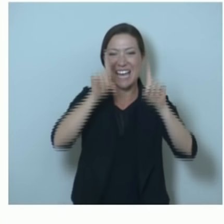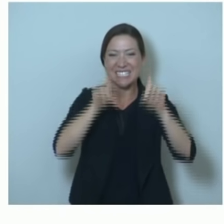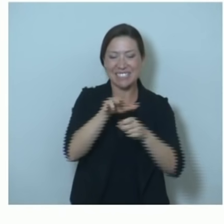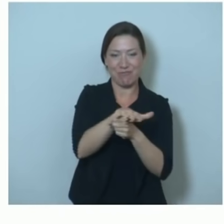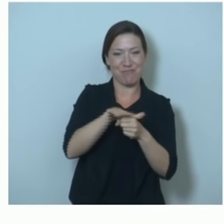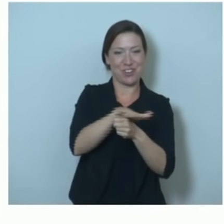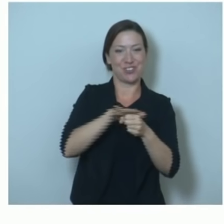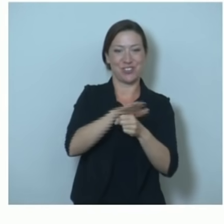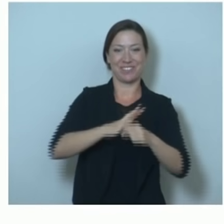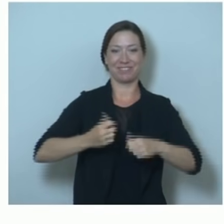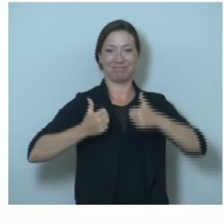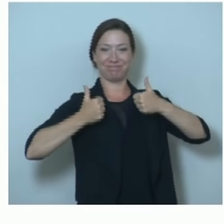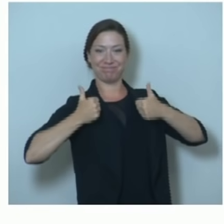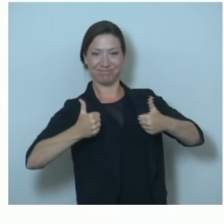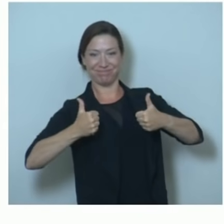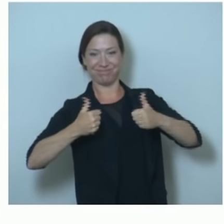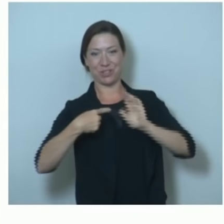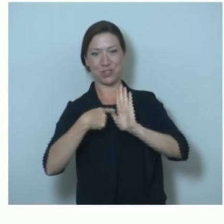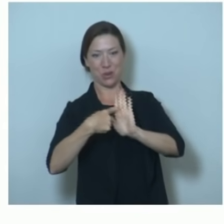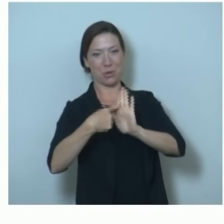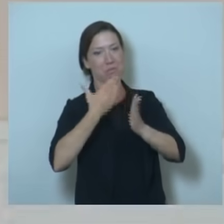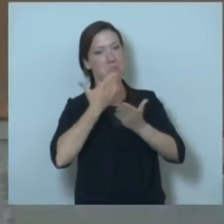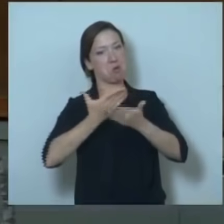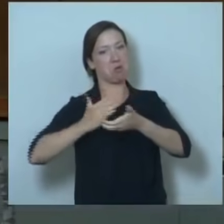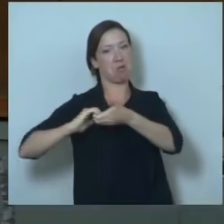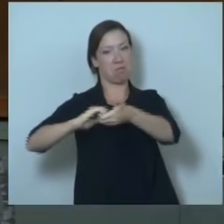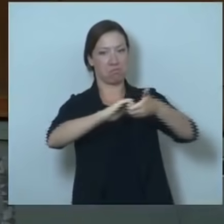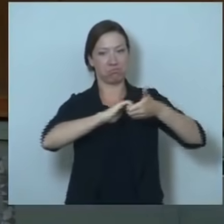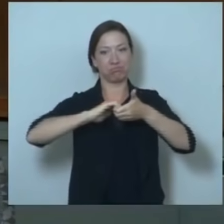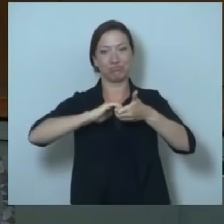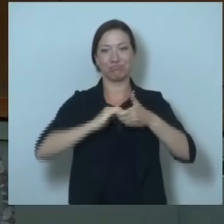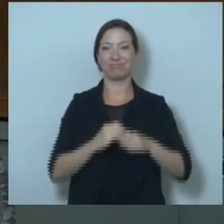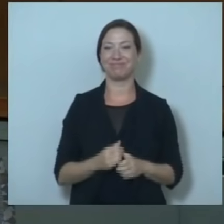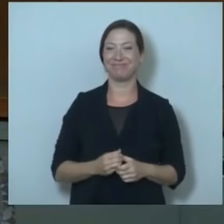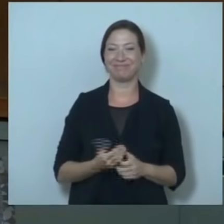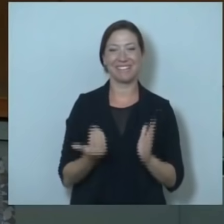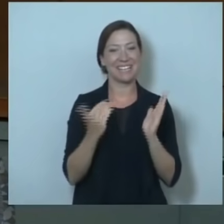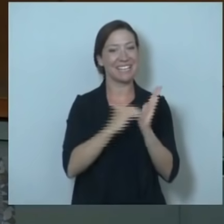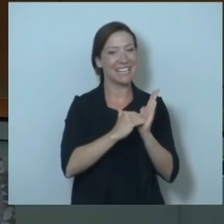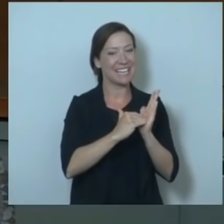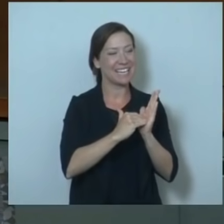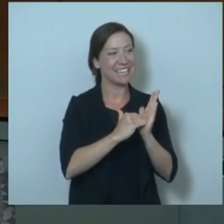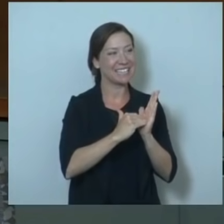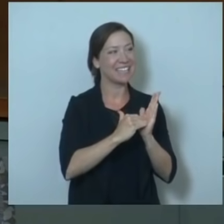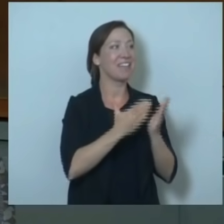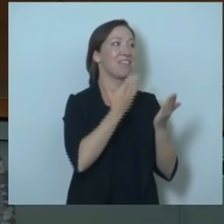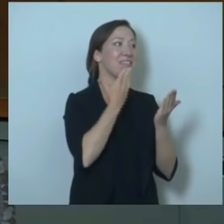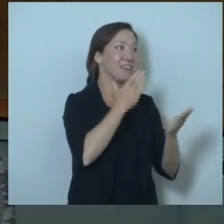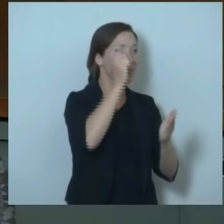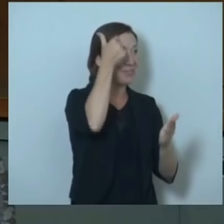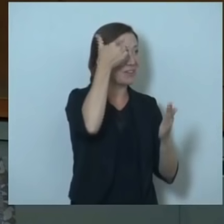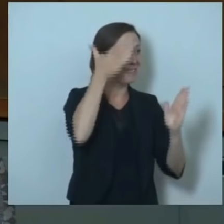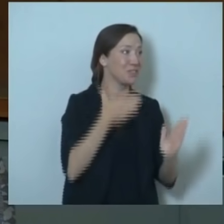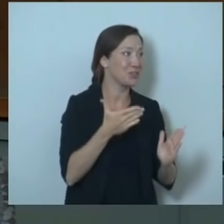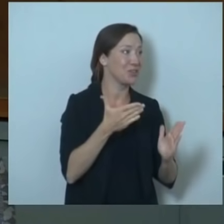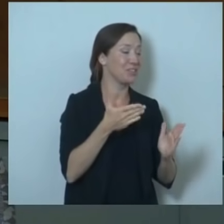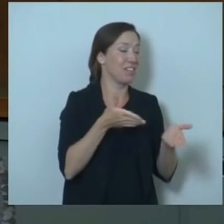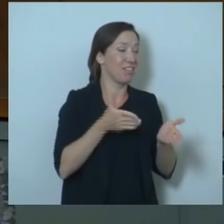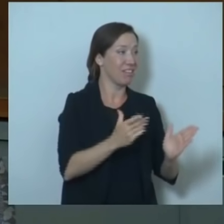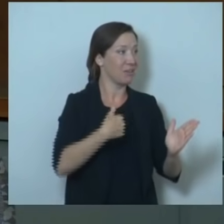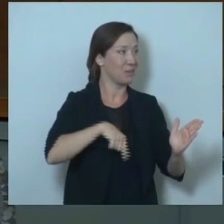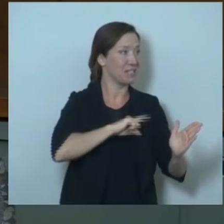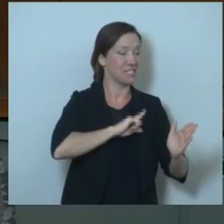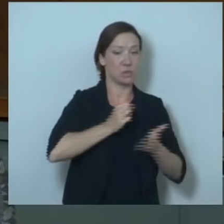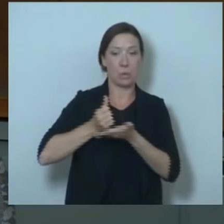collaboration that we're having with the Department of Health. Again, ma'am, thank you for the opportunity that you've given us to help our fellow New